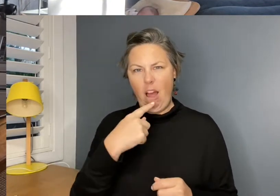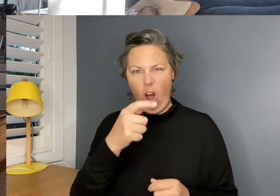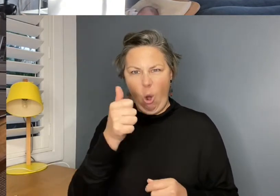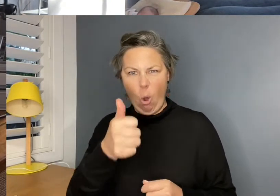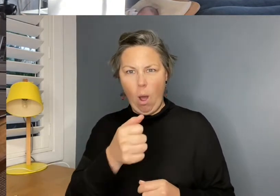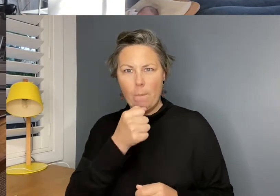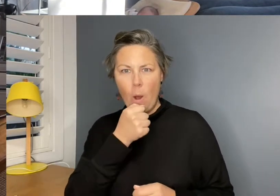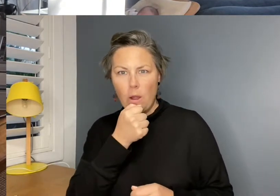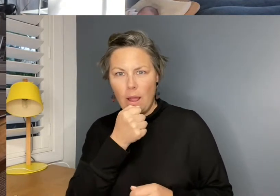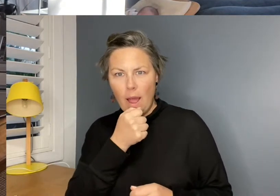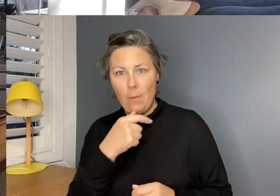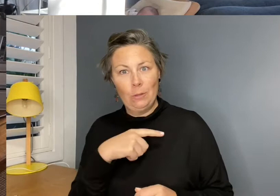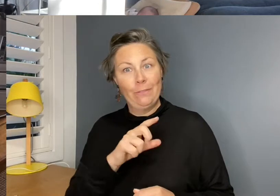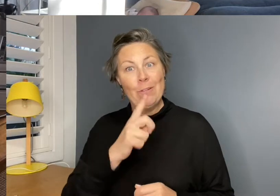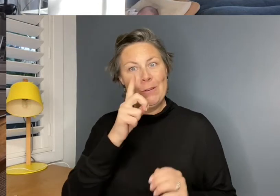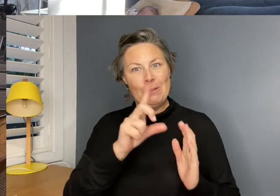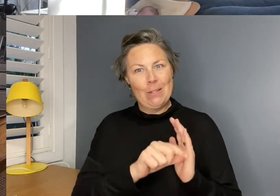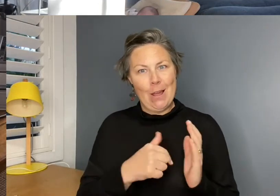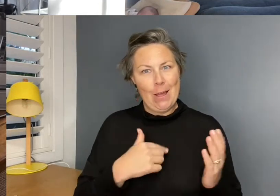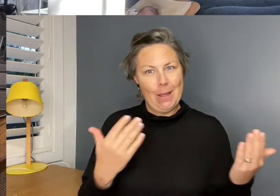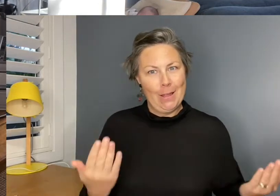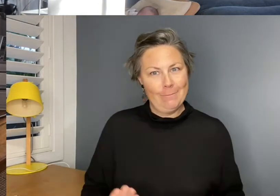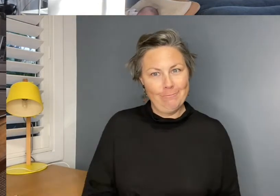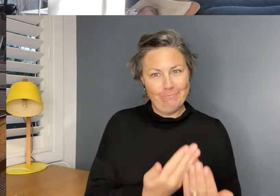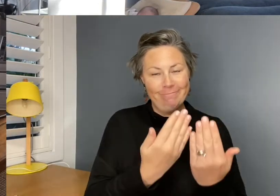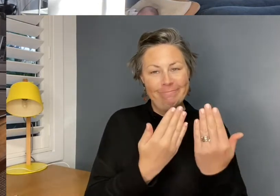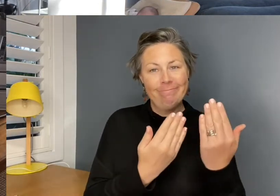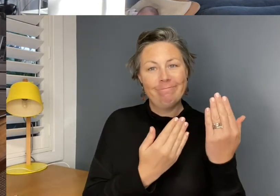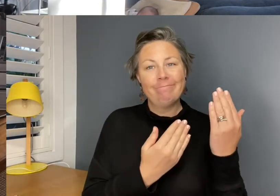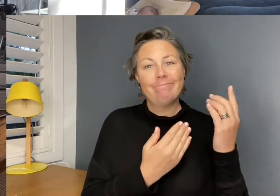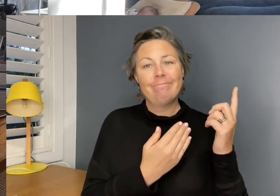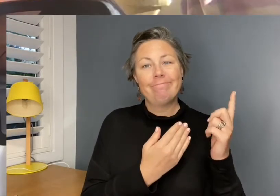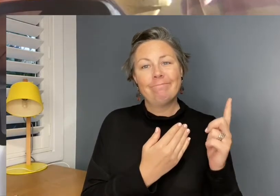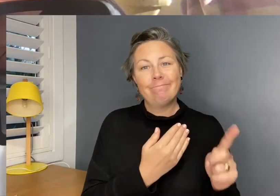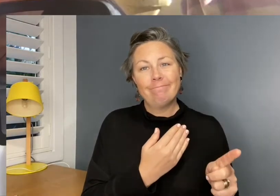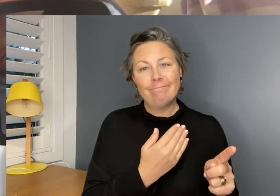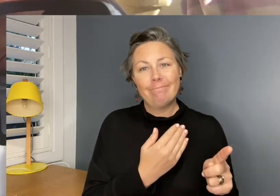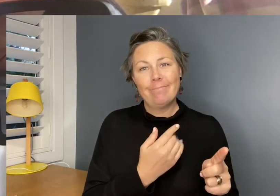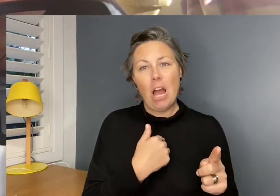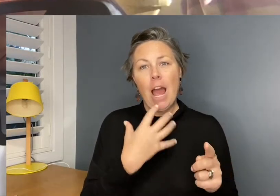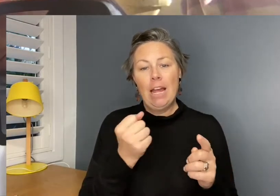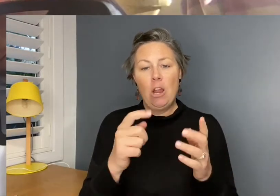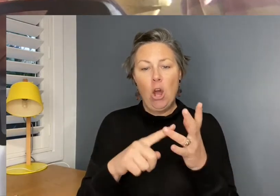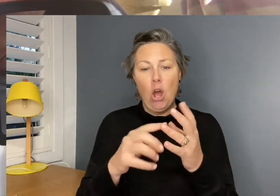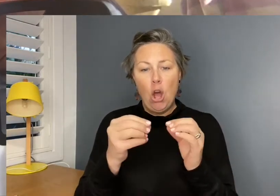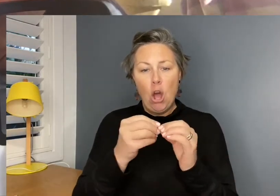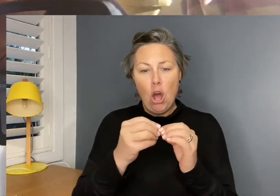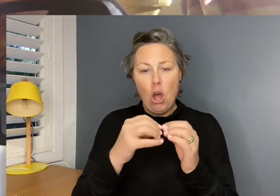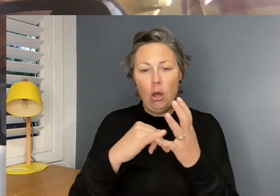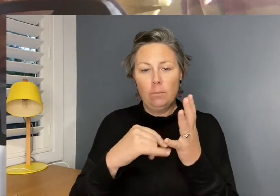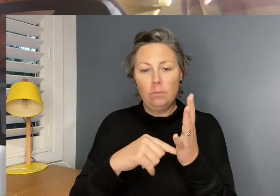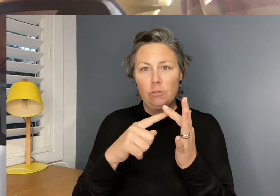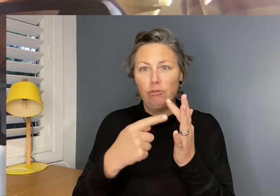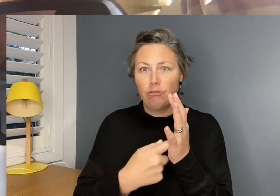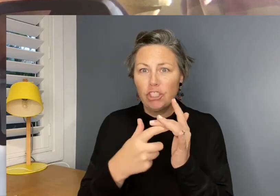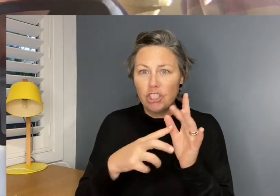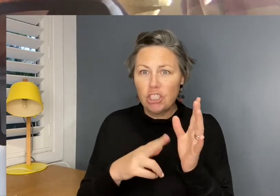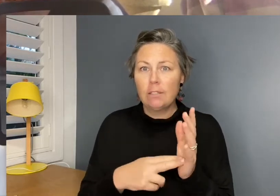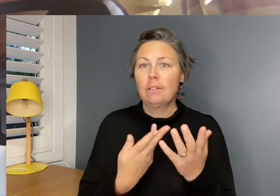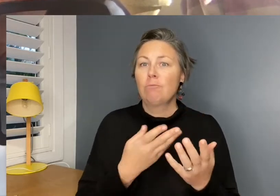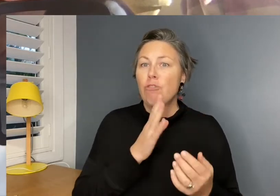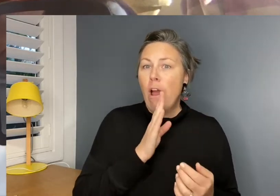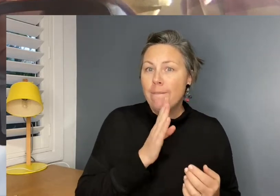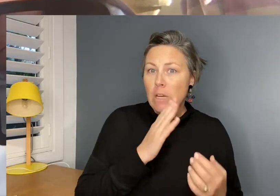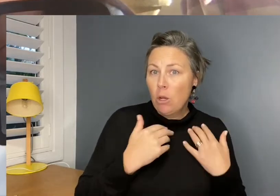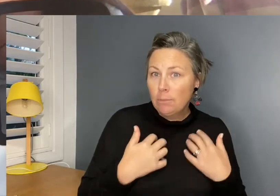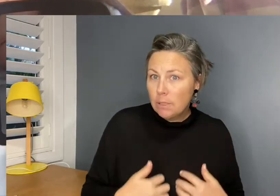great experience, but just felt different about it this time around and felt like I didn't need a private obstetrician, so I went through the public system. I got